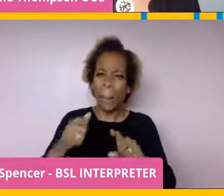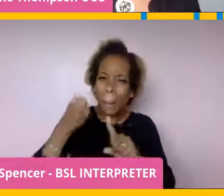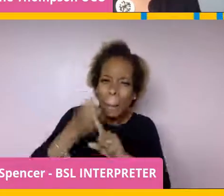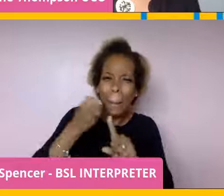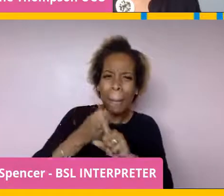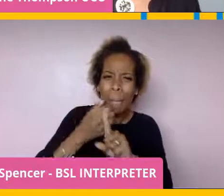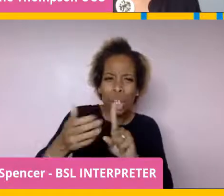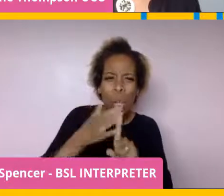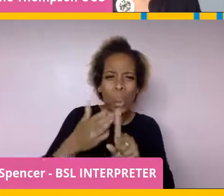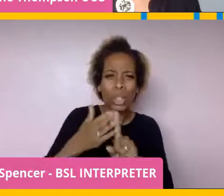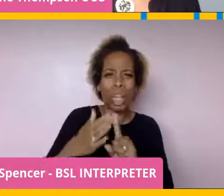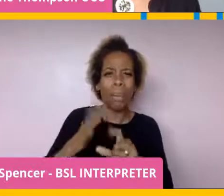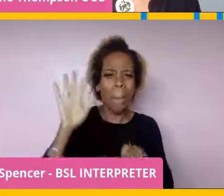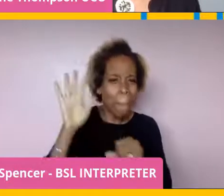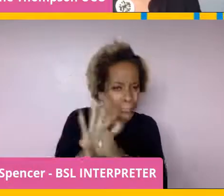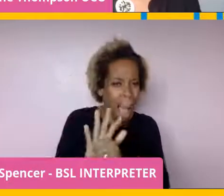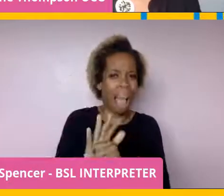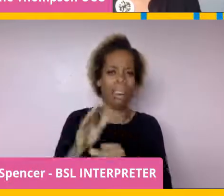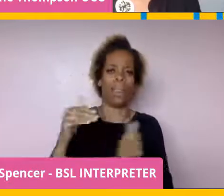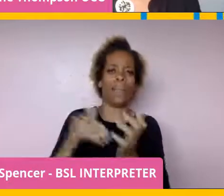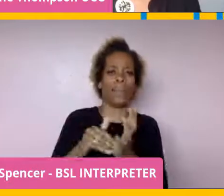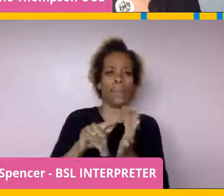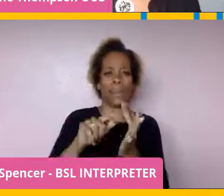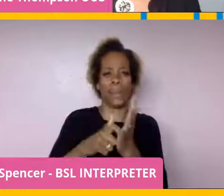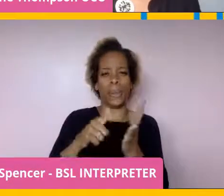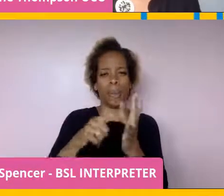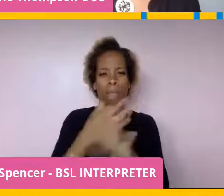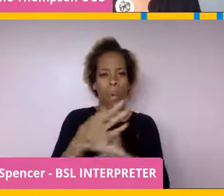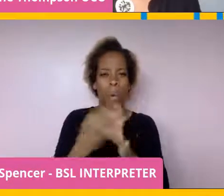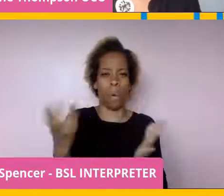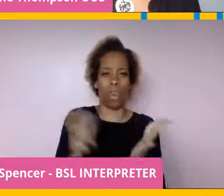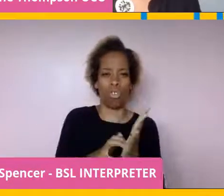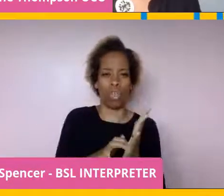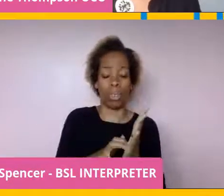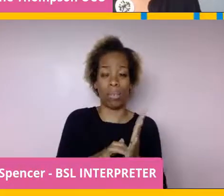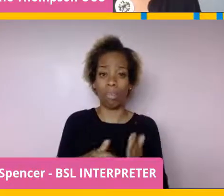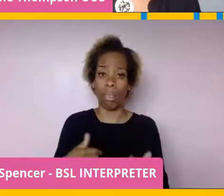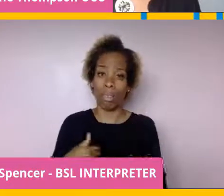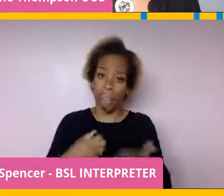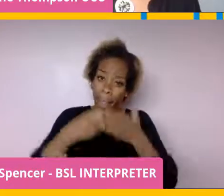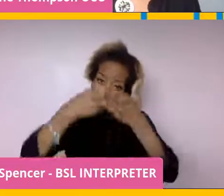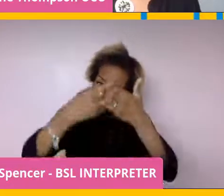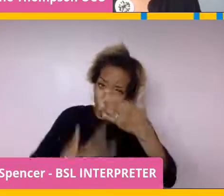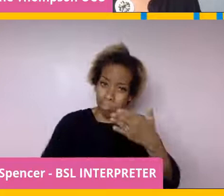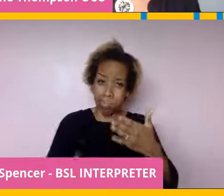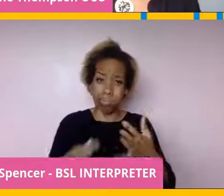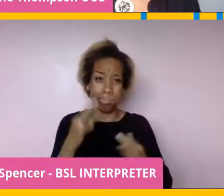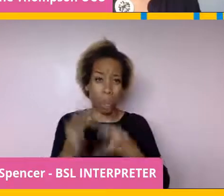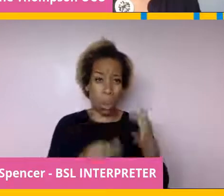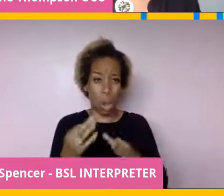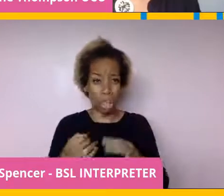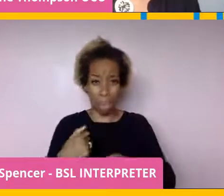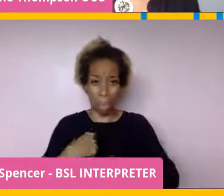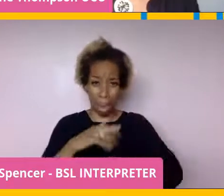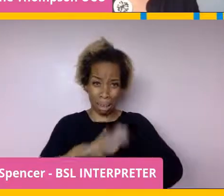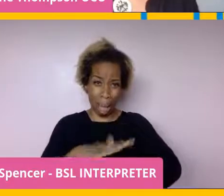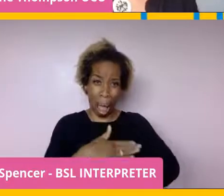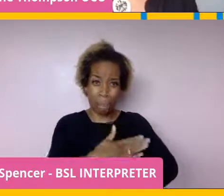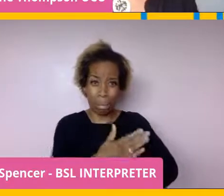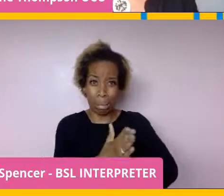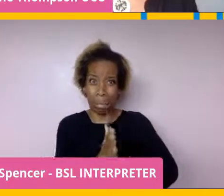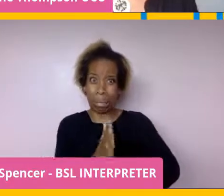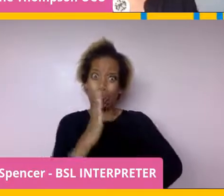for example, through lodging a local anti-CAS claim. I have still got more questions to go, and I've come to the end of this slot, and we need to